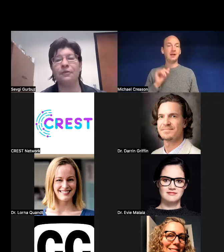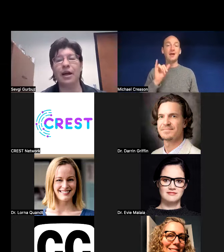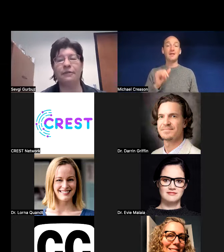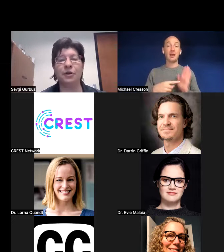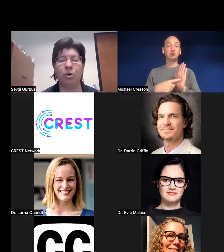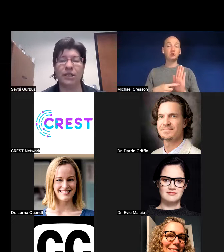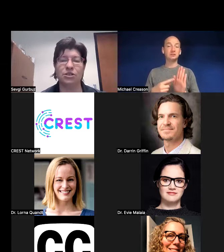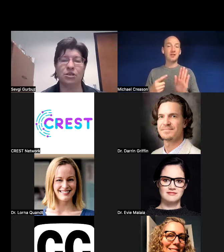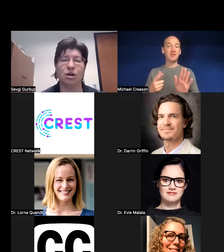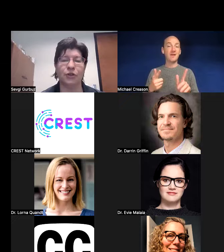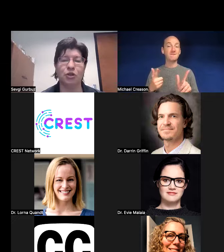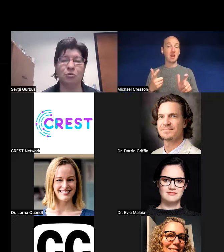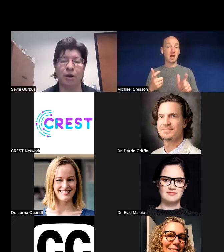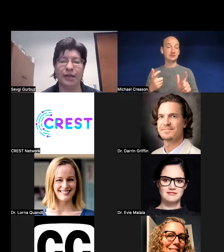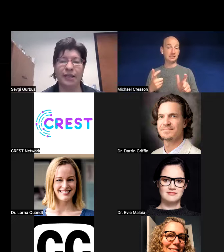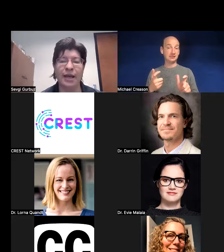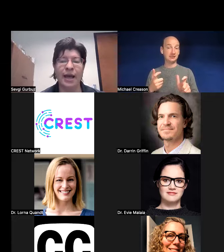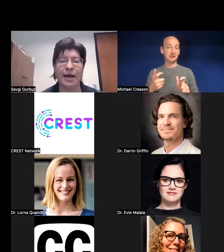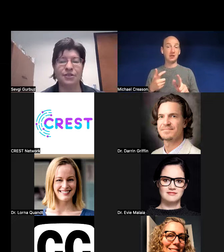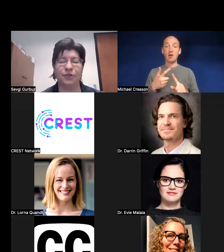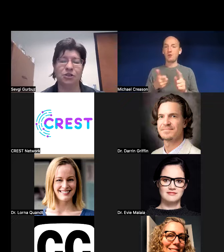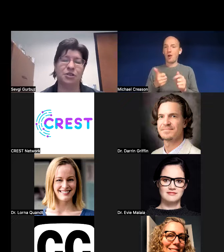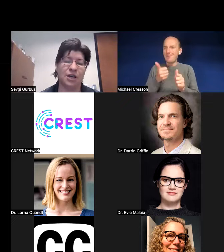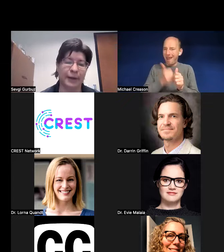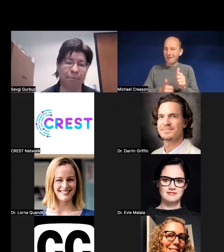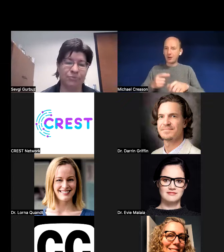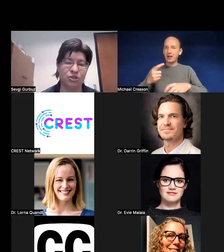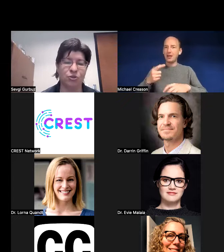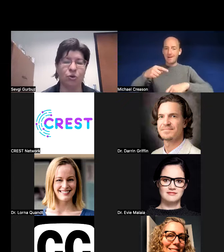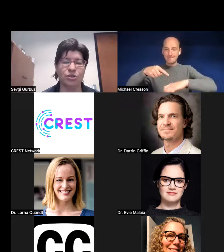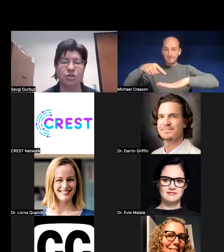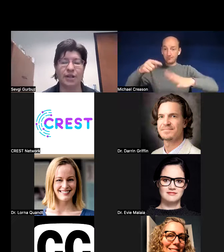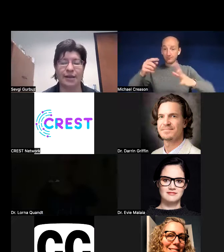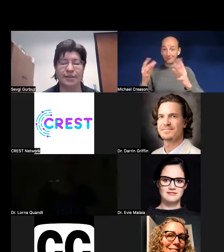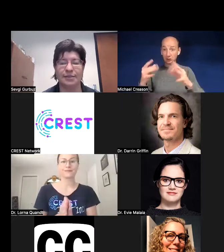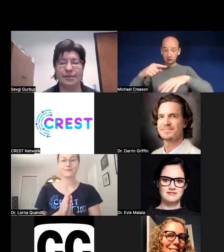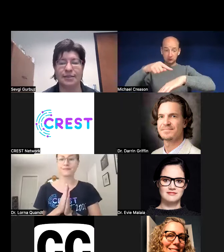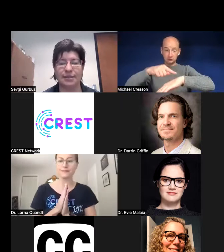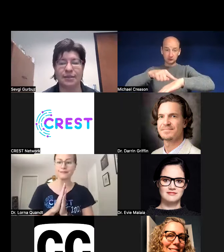back from every point on the human body as a function of time. So